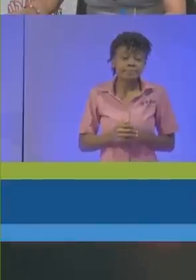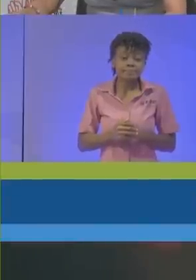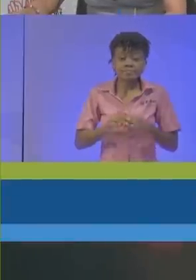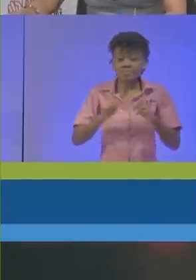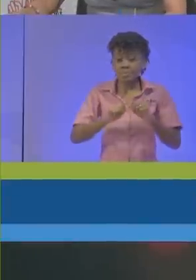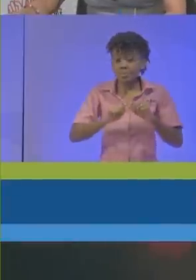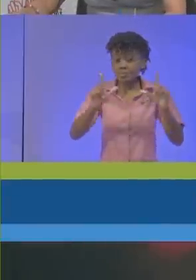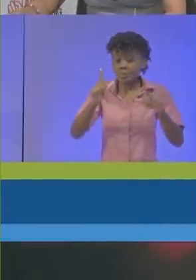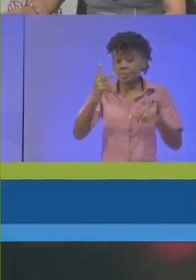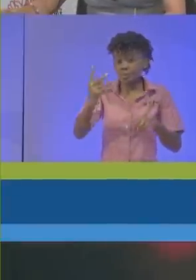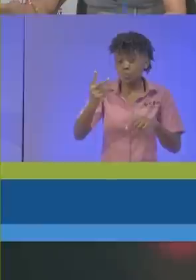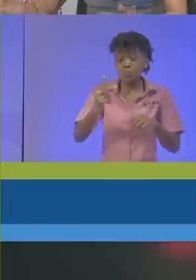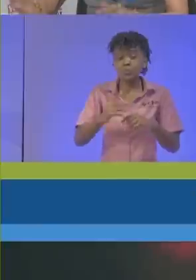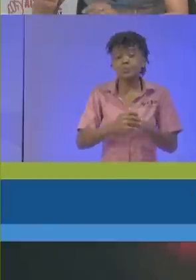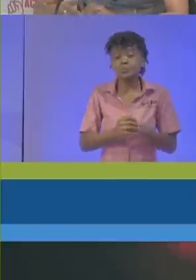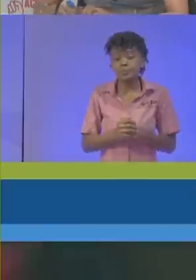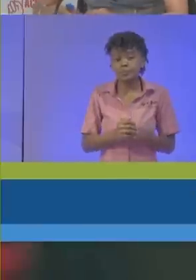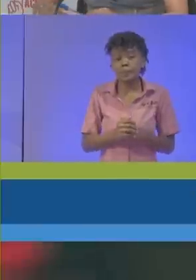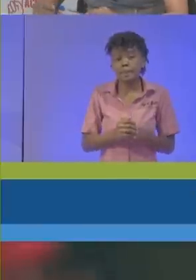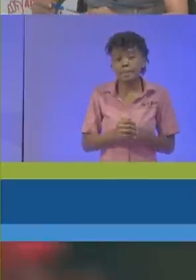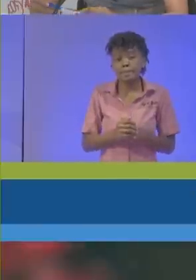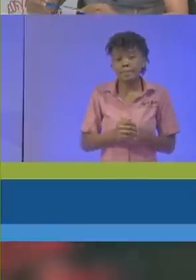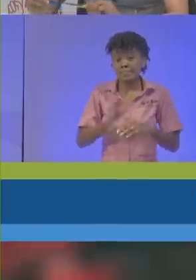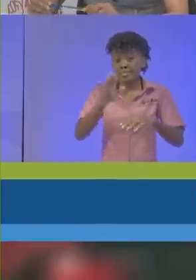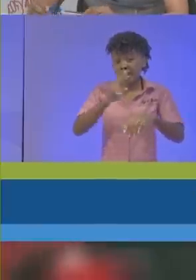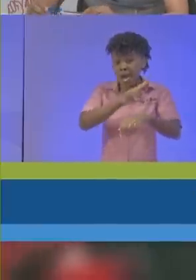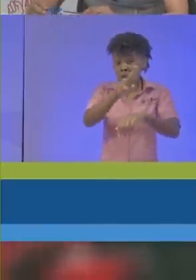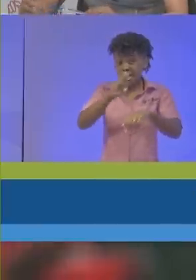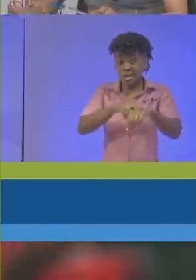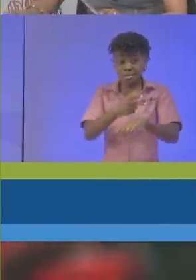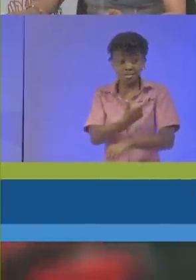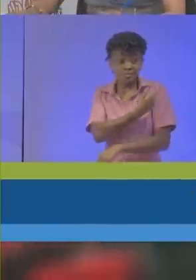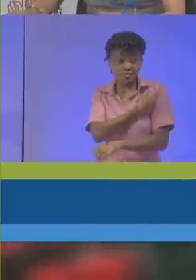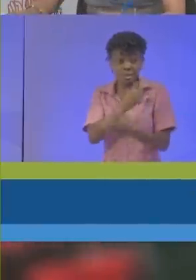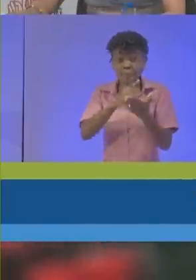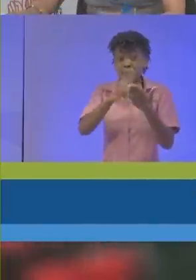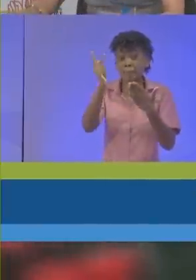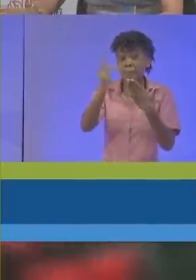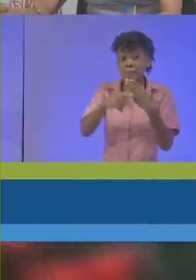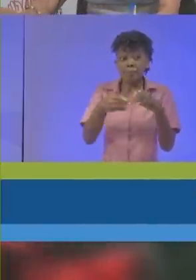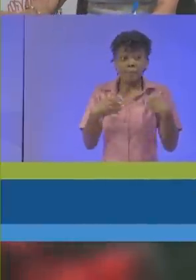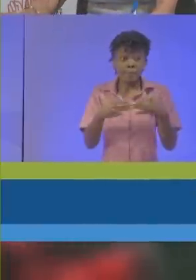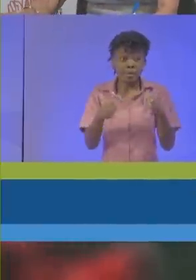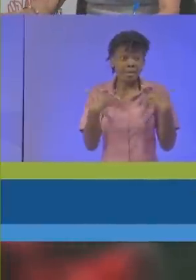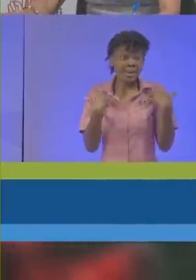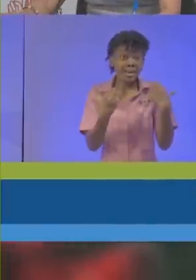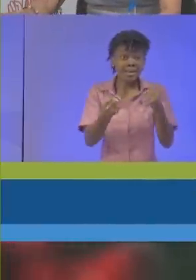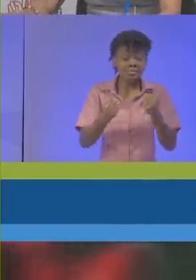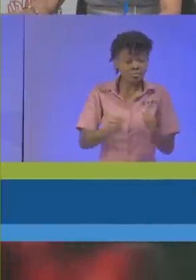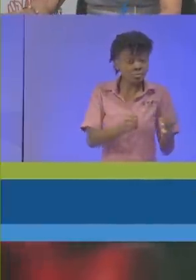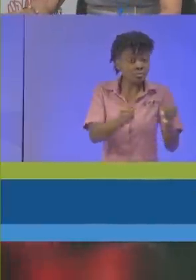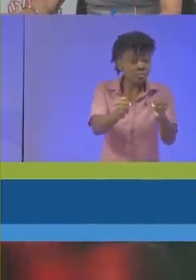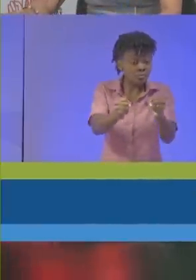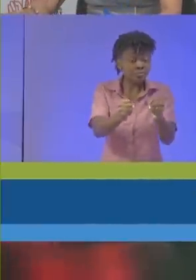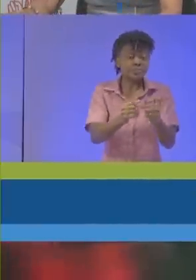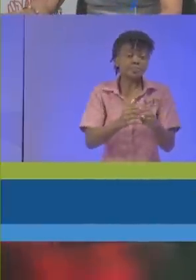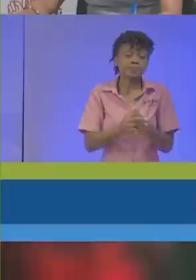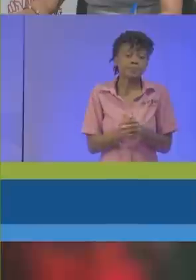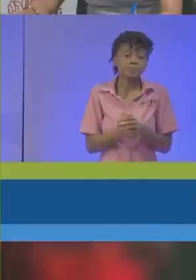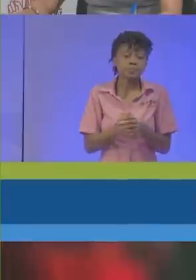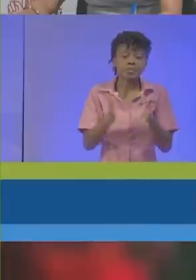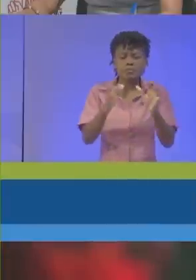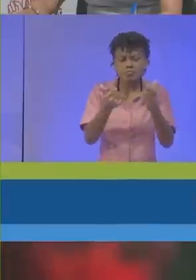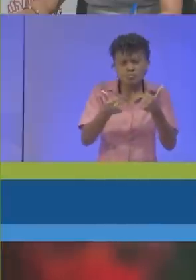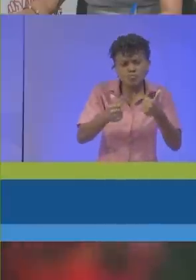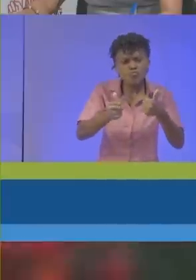the National Immunization Program is really a public health strategy and program for improving children's survival